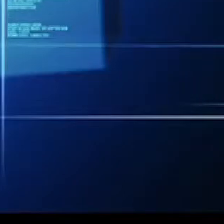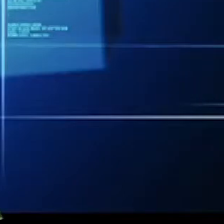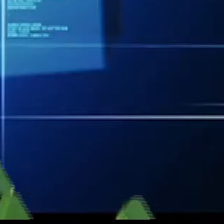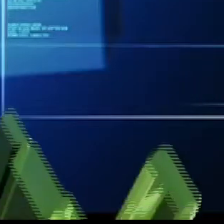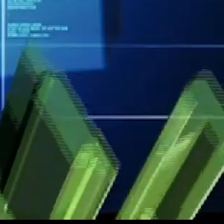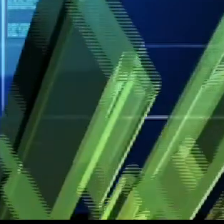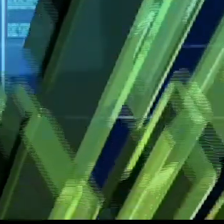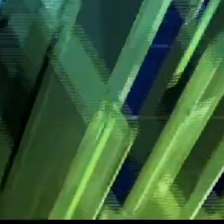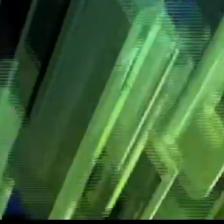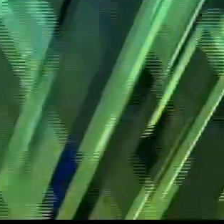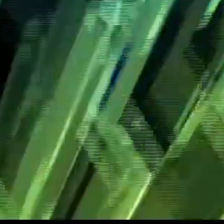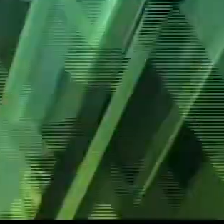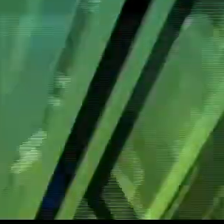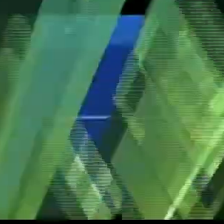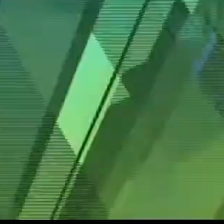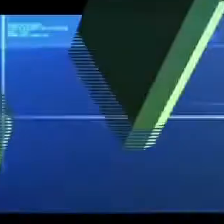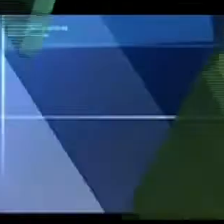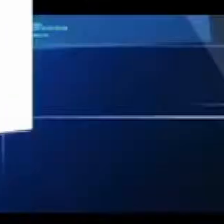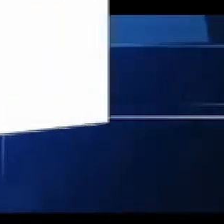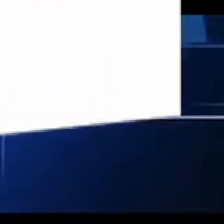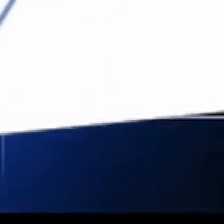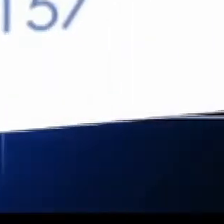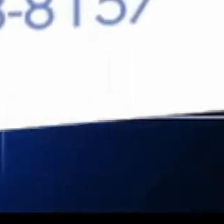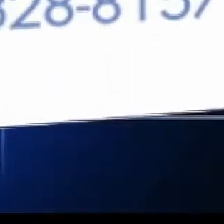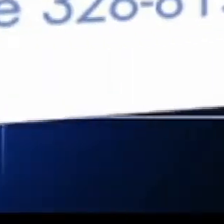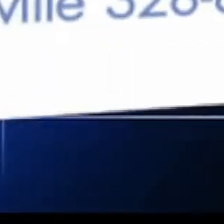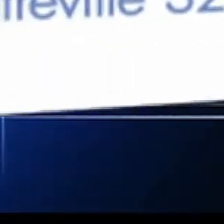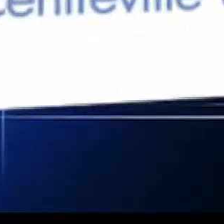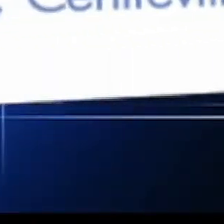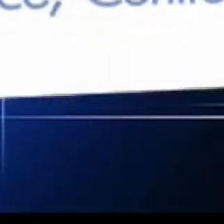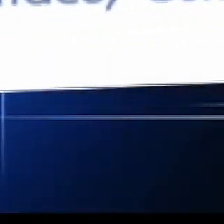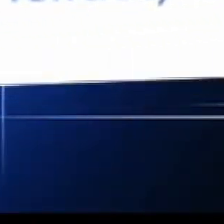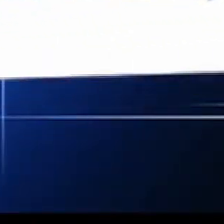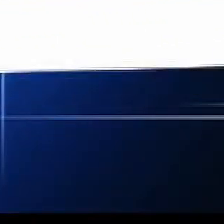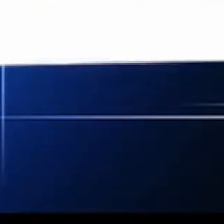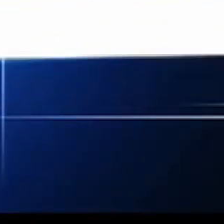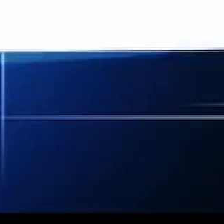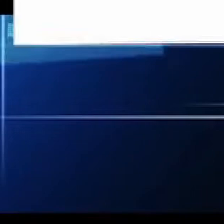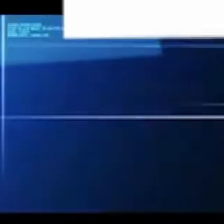This is ZNS Total Sports, brought to you by Fourth Terrace Diagnostic Center.